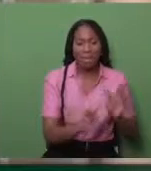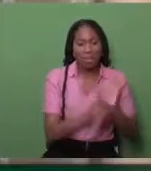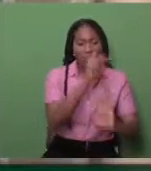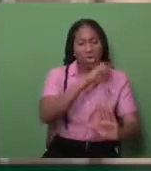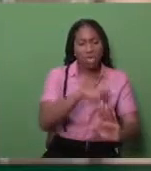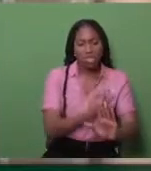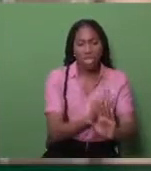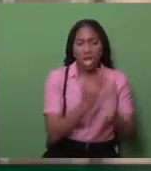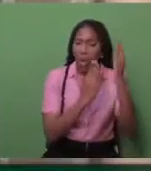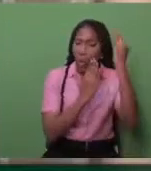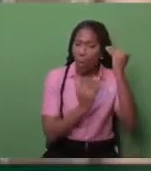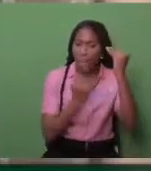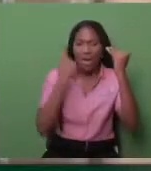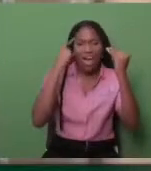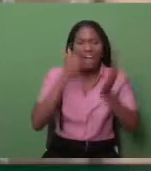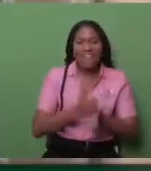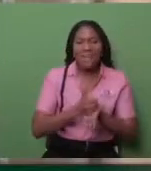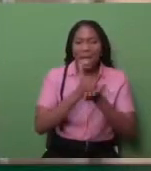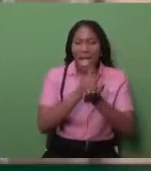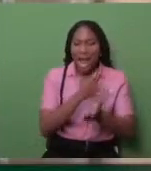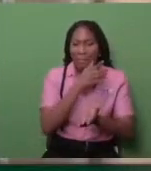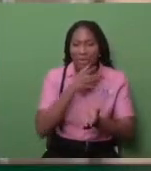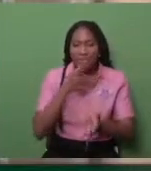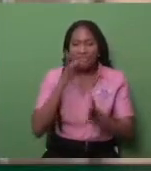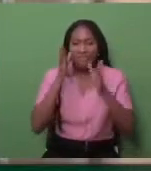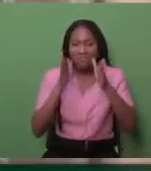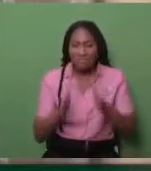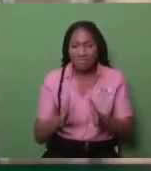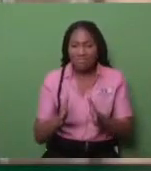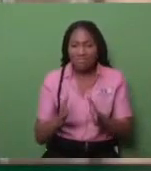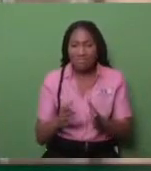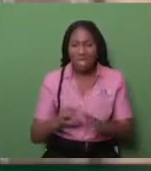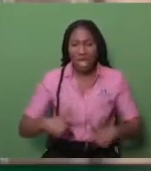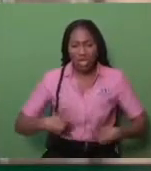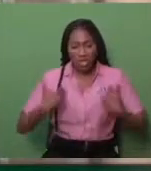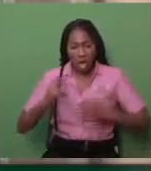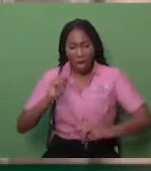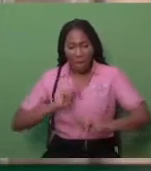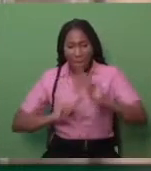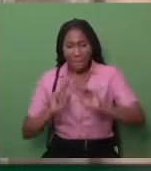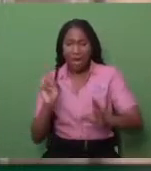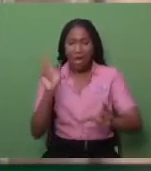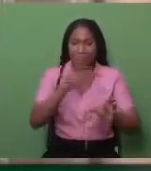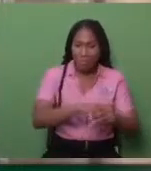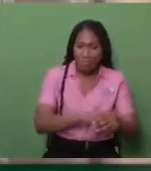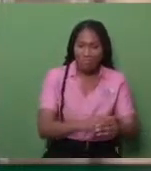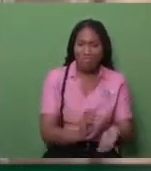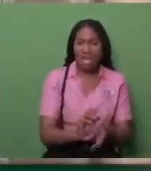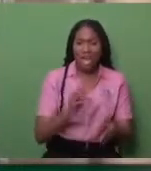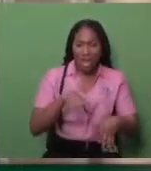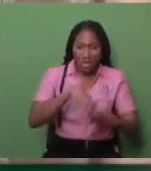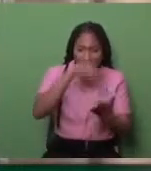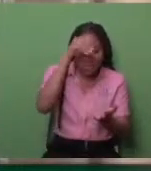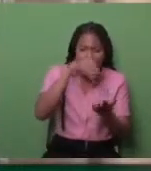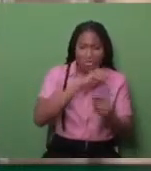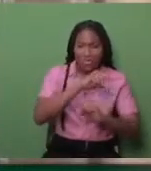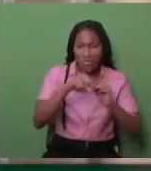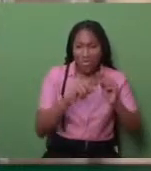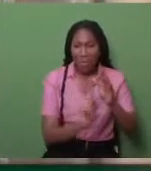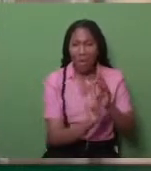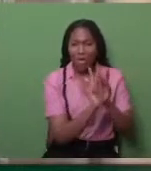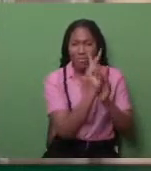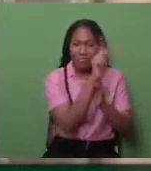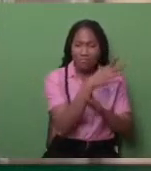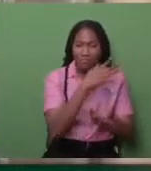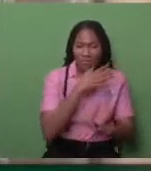boost agriculture in the community to get more young persons involved. It was met with immediate disdain from none other than the Prime Minister himself. You know what he